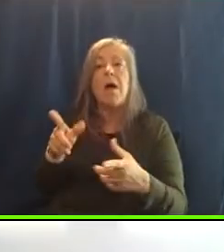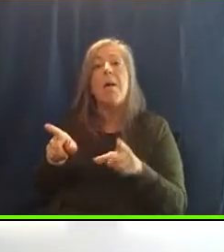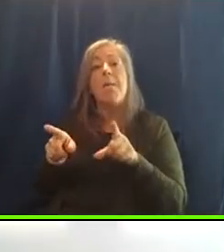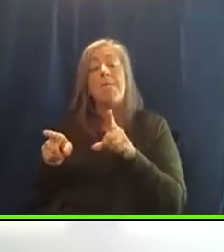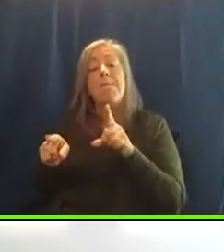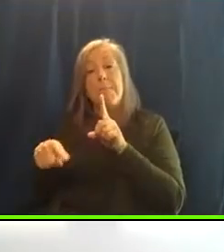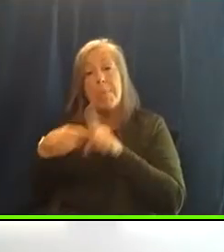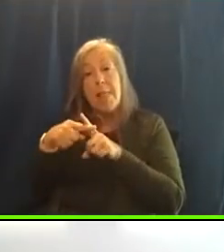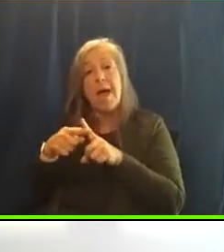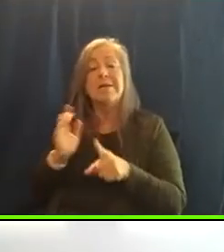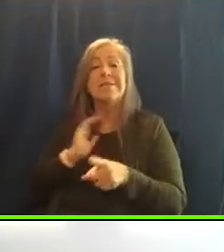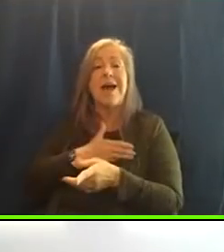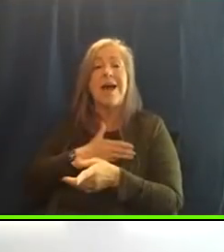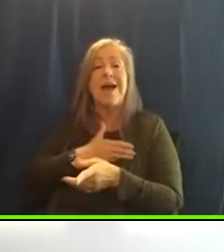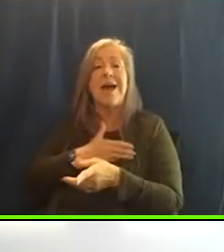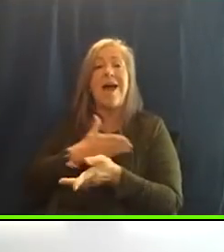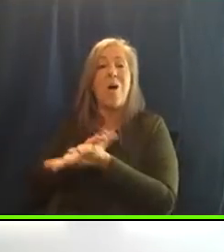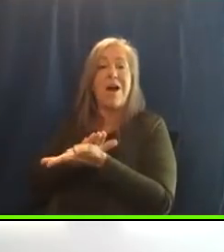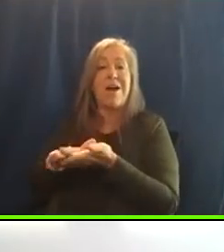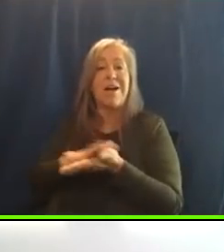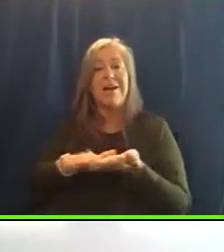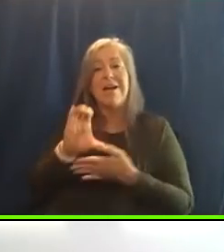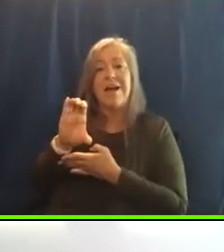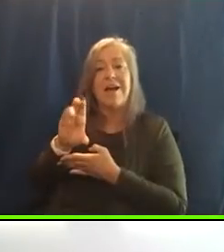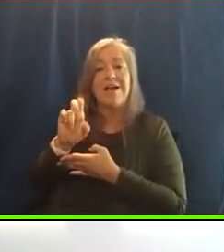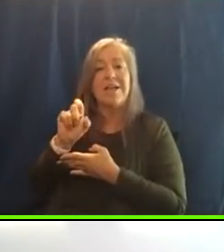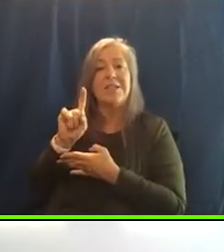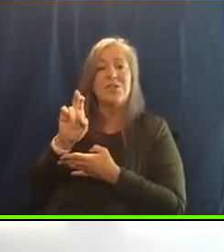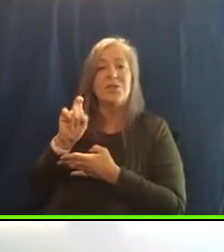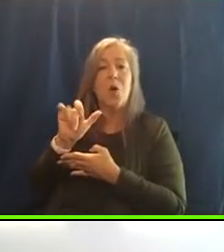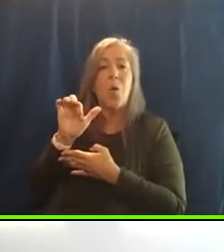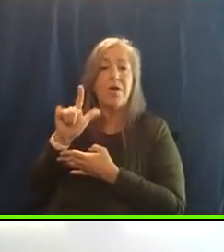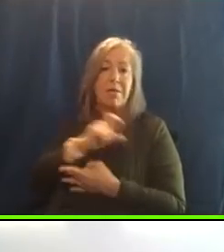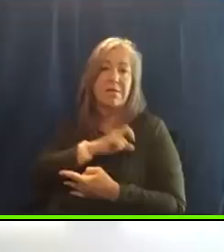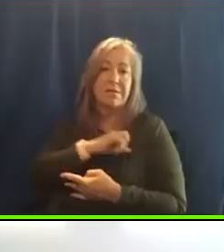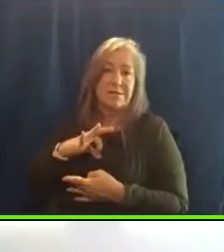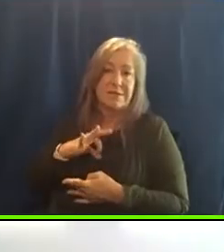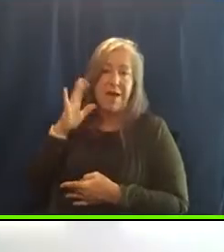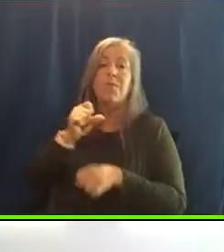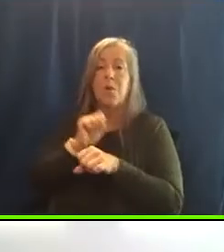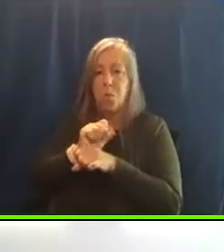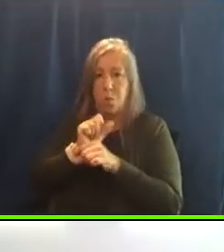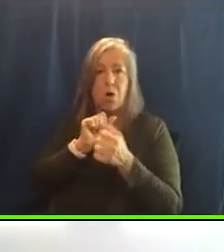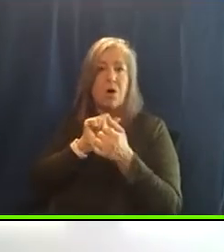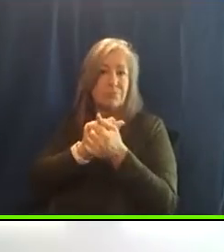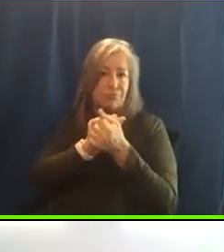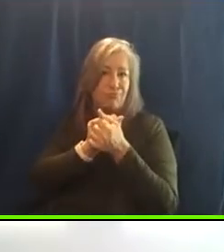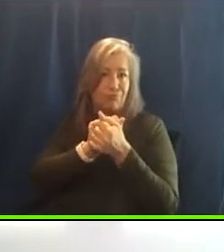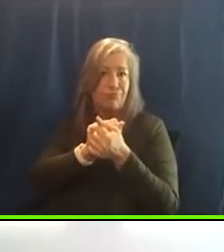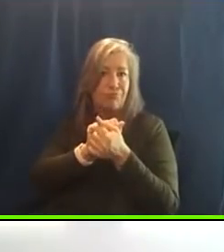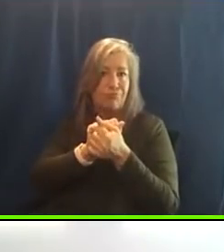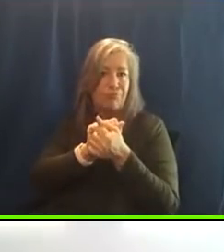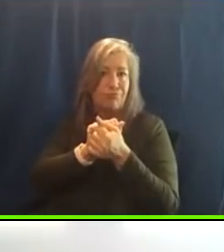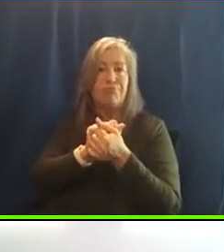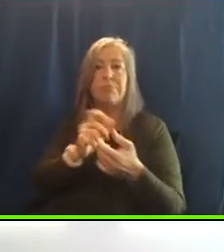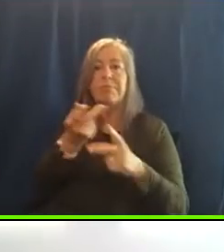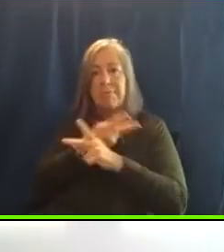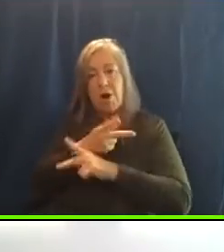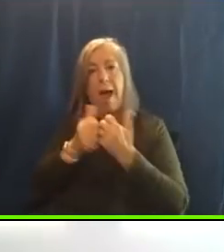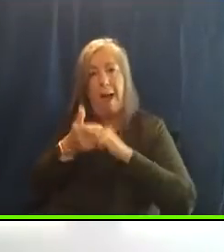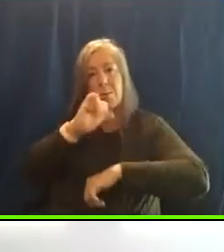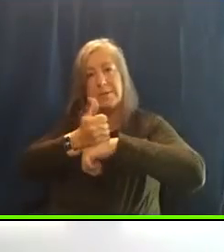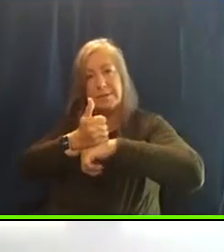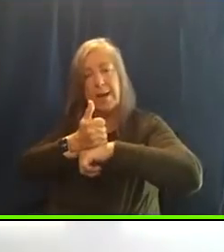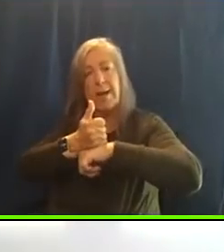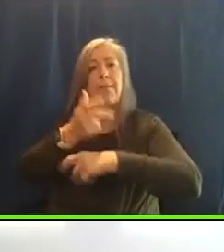you're doing that. And so we're seeing a difference in how different teachers want to approach this. Some want a full setup by the custodial